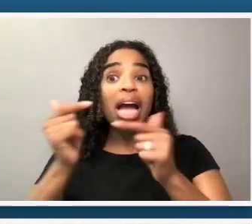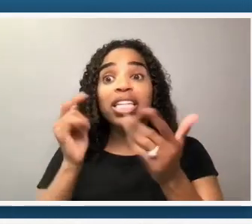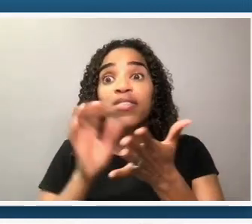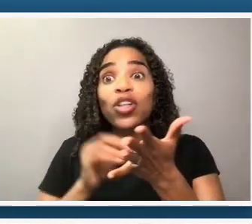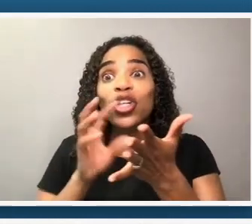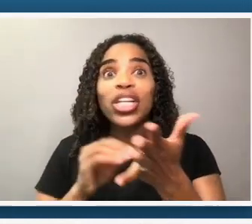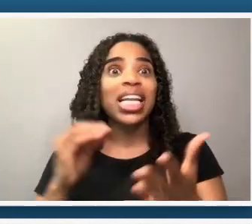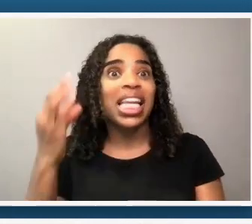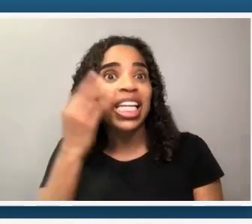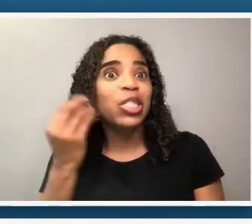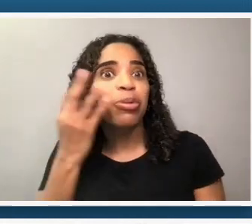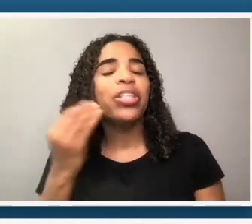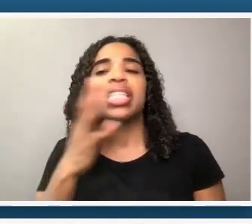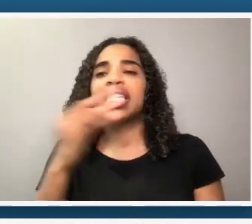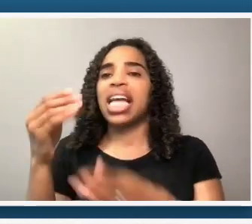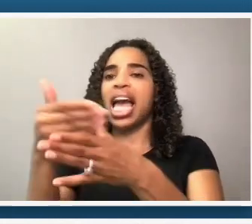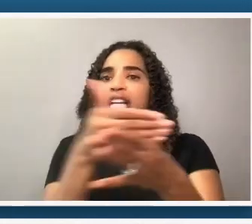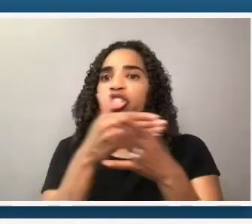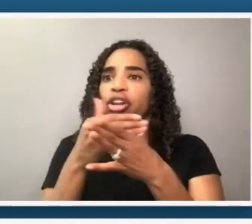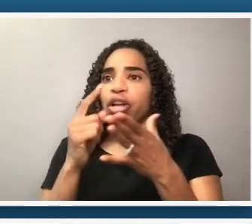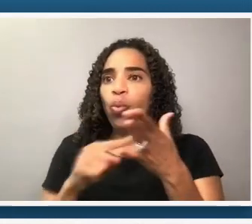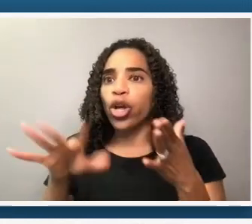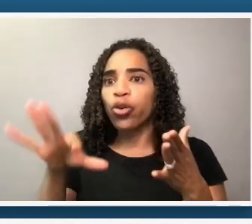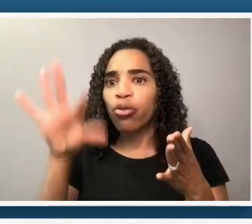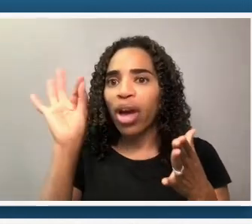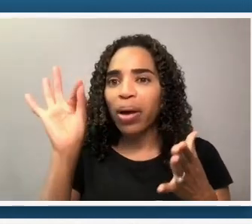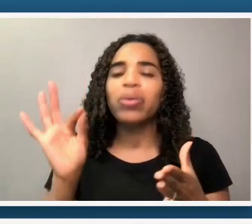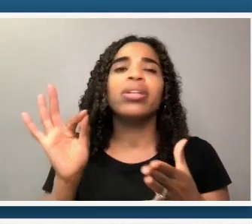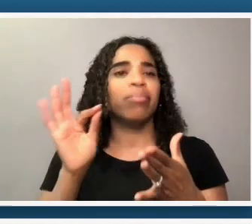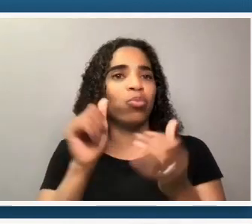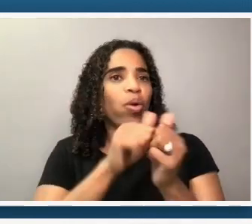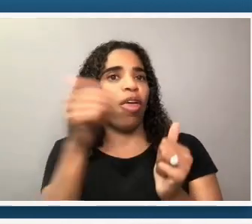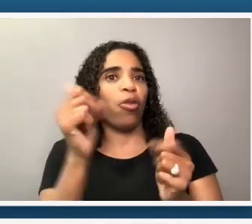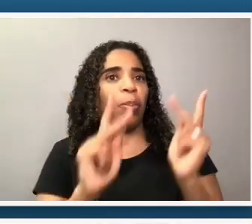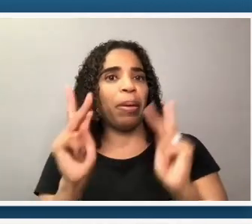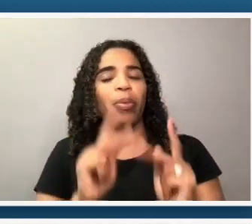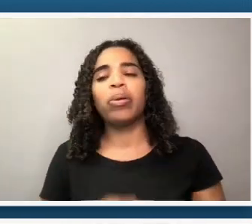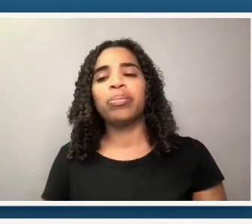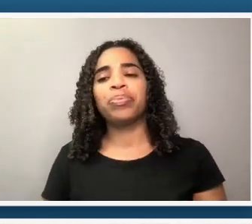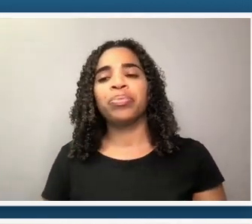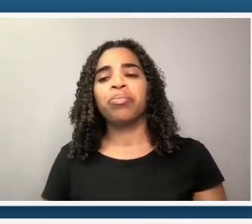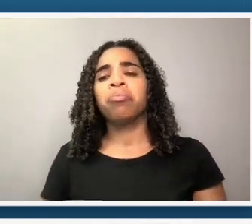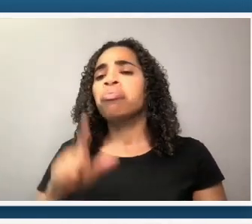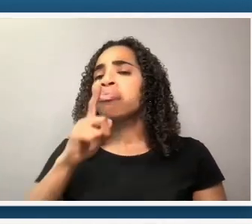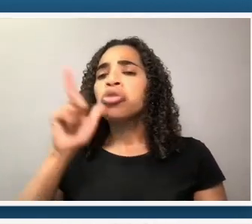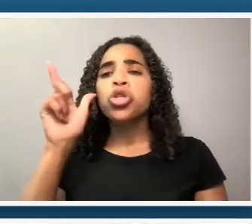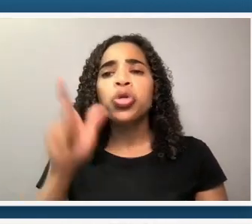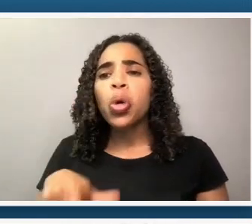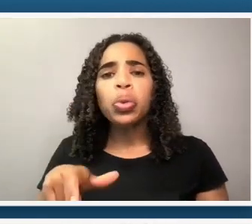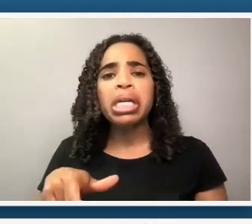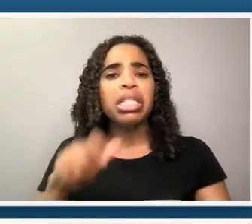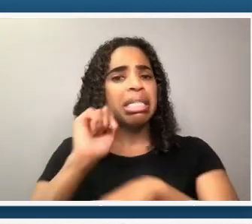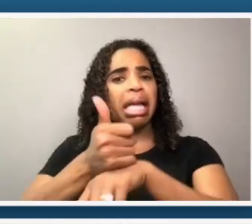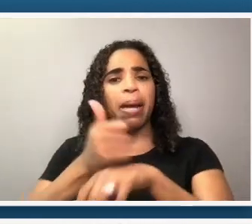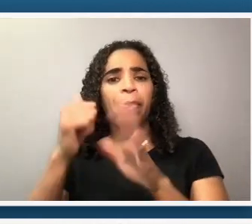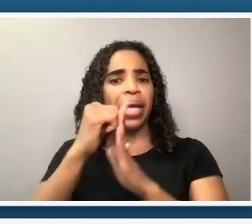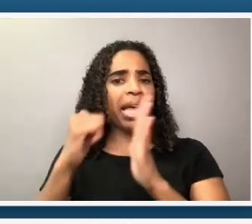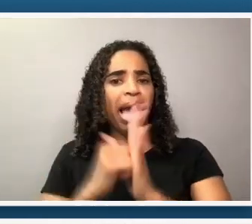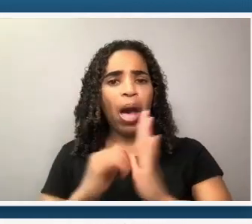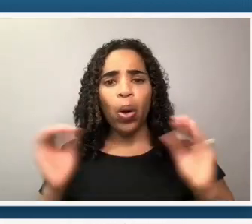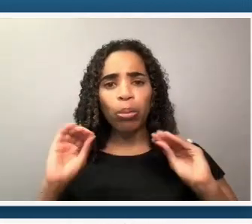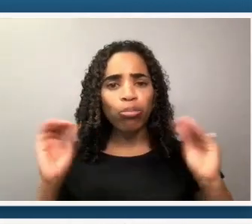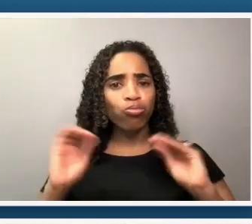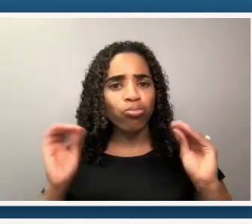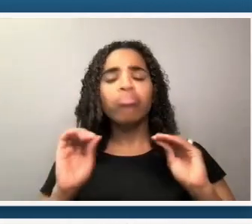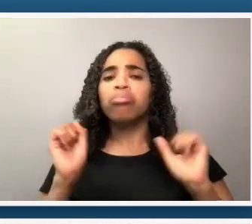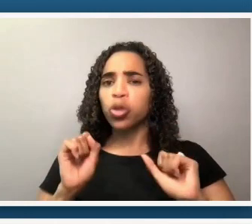experiences, and the sharing of discoveries and creations with others. Users do not need a free account to discover and use